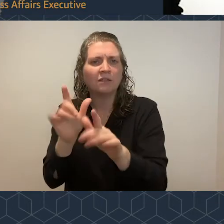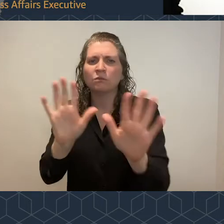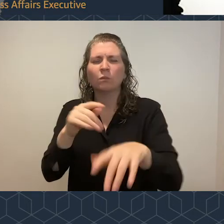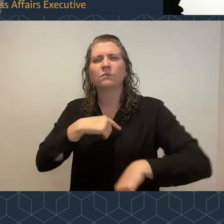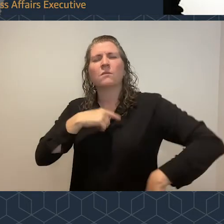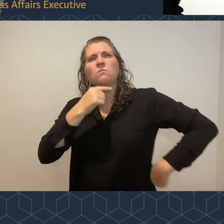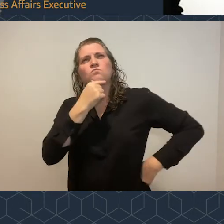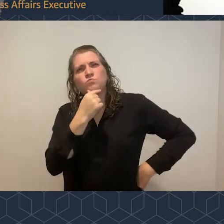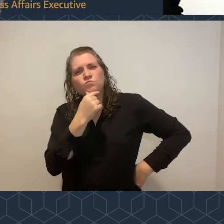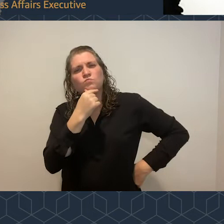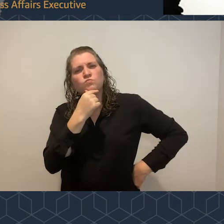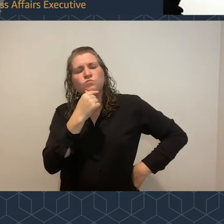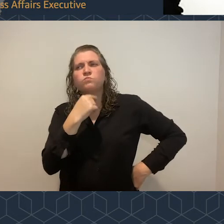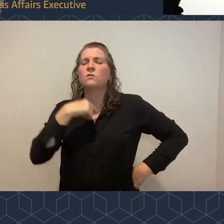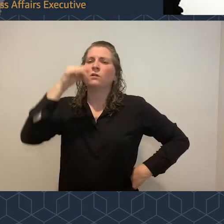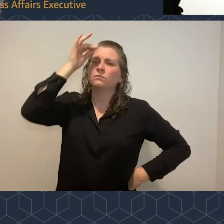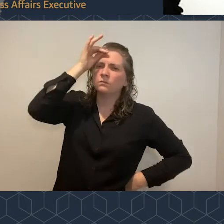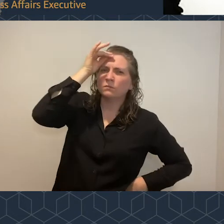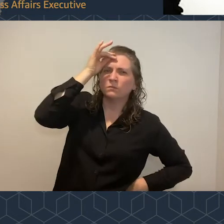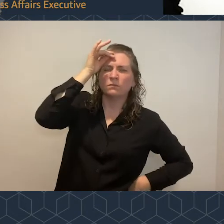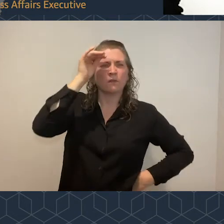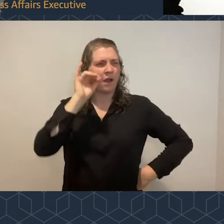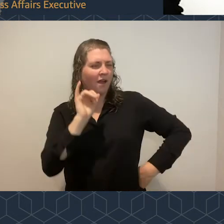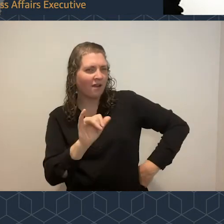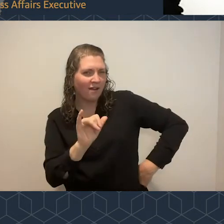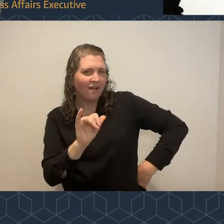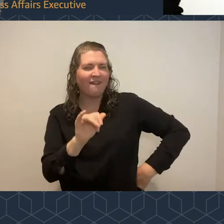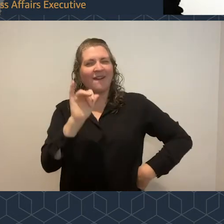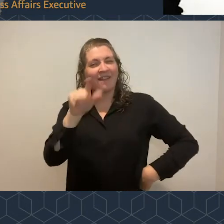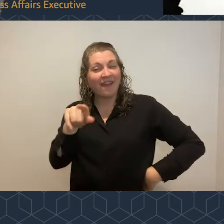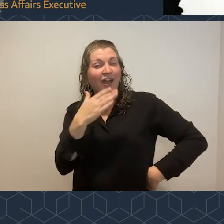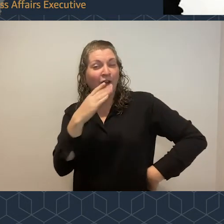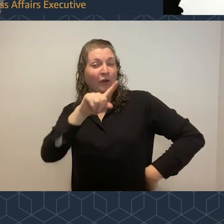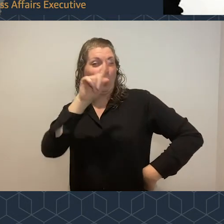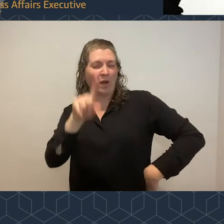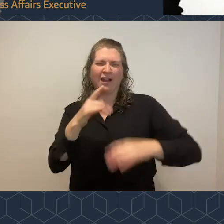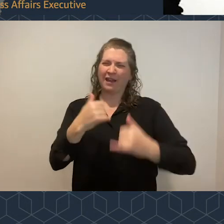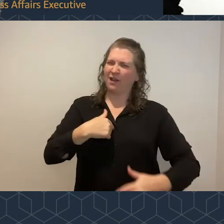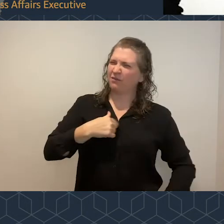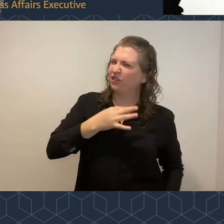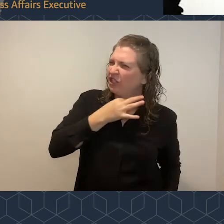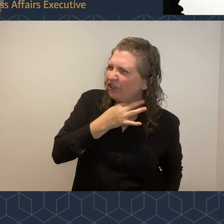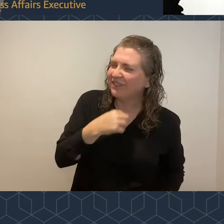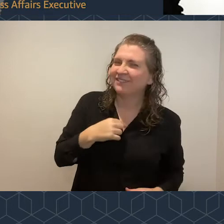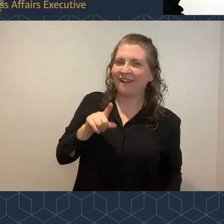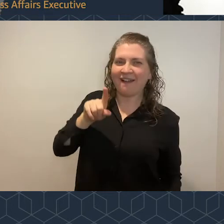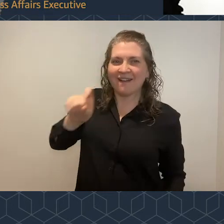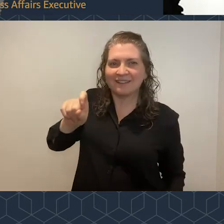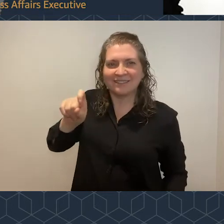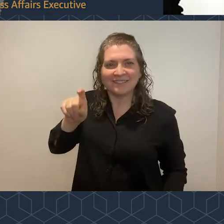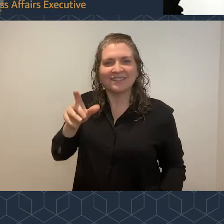taking time to just really listen to what the interviewer is asking you, and just being curious about,